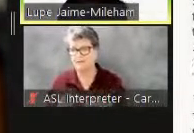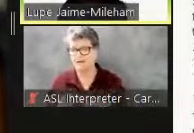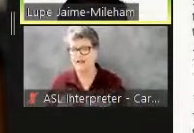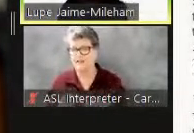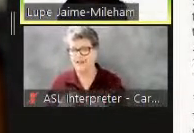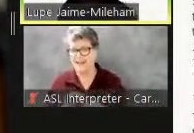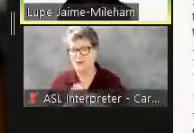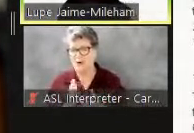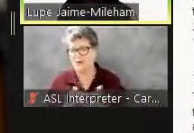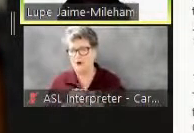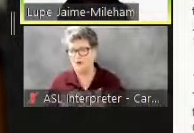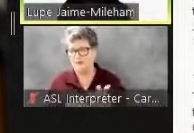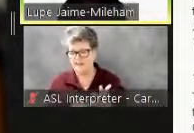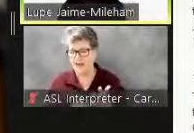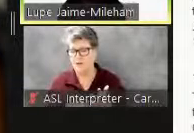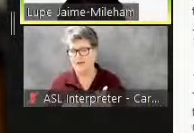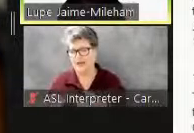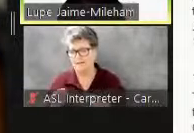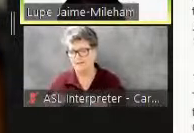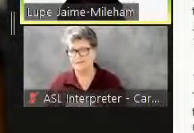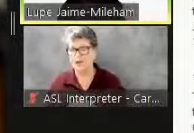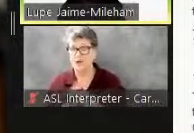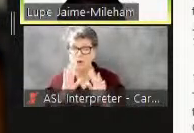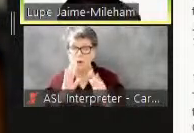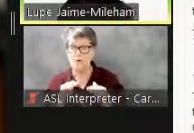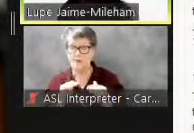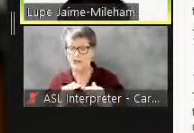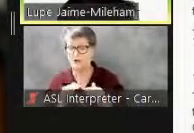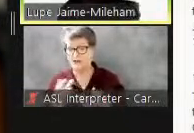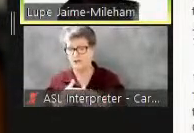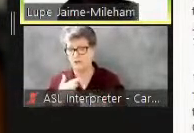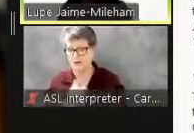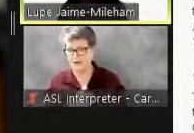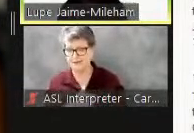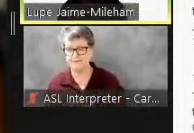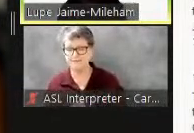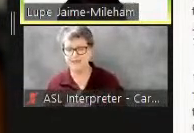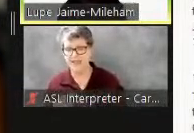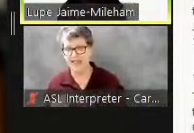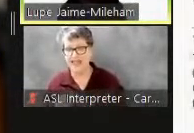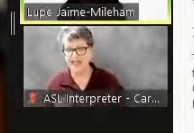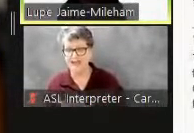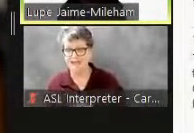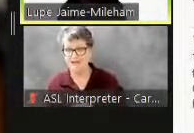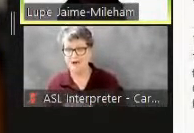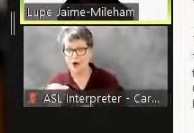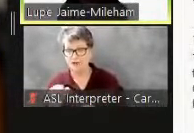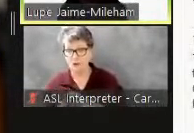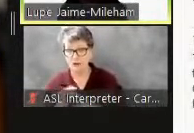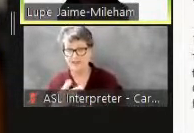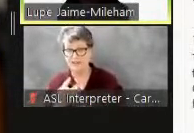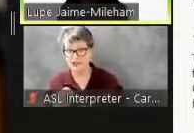that you're able to join us for that upcoming event. And in the chat, we should also have